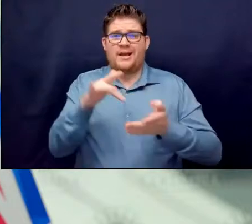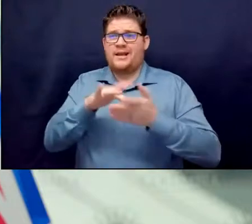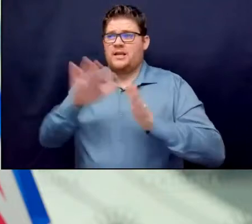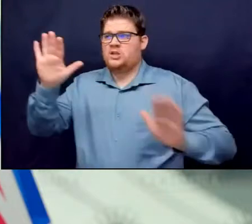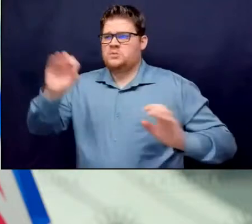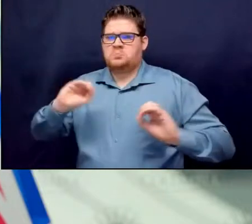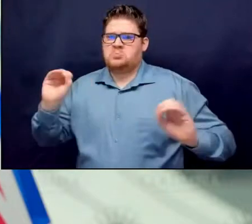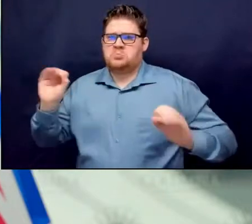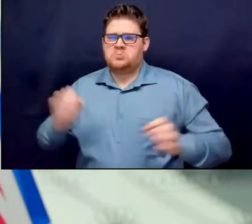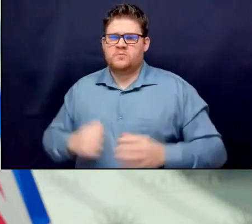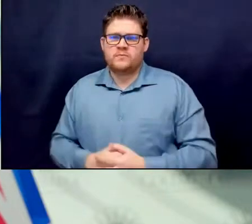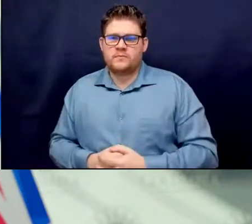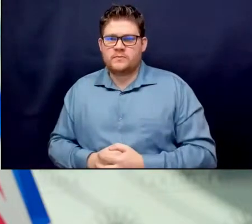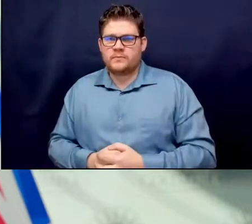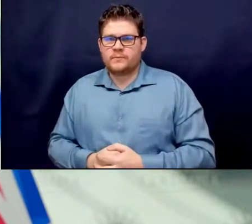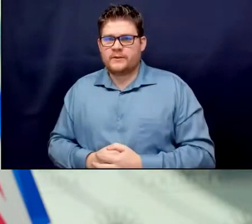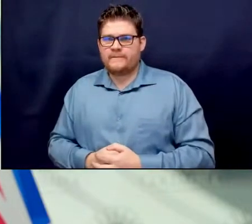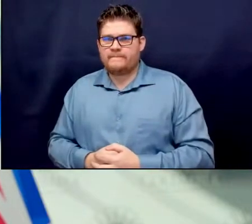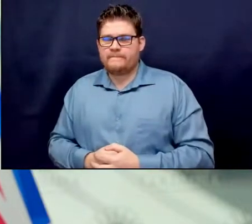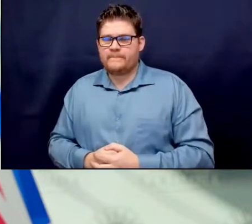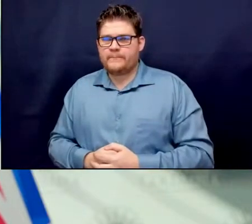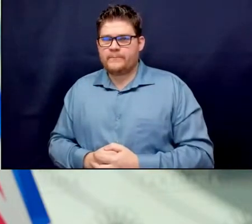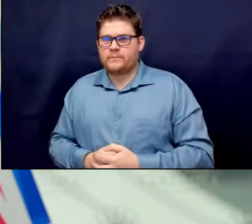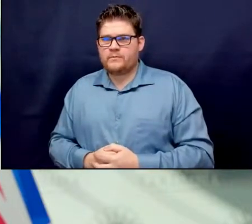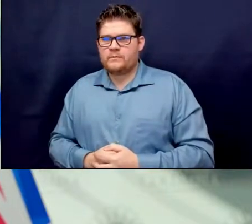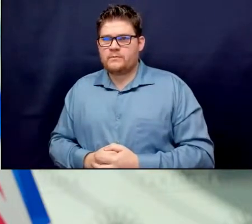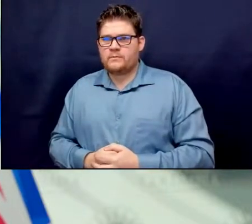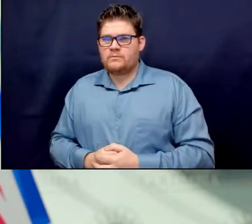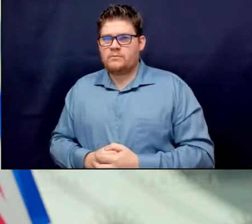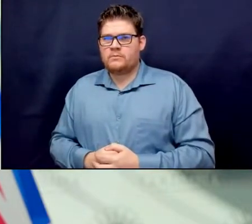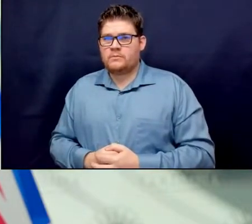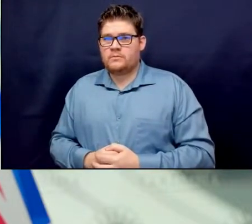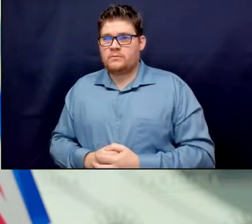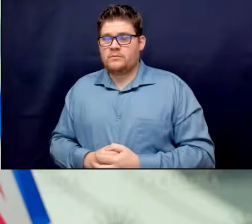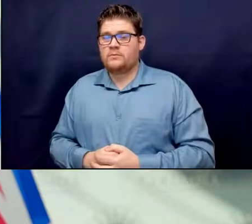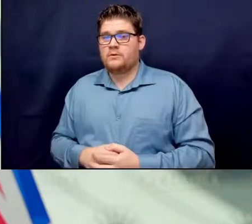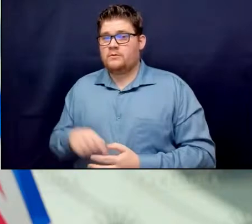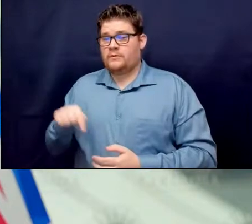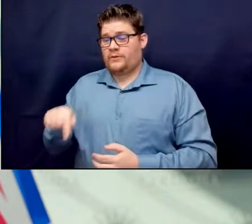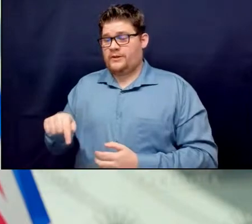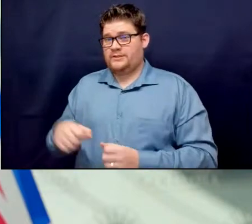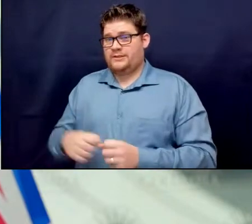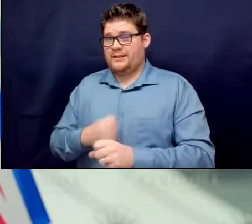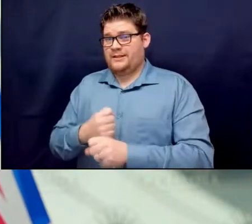Providence, Northern Health, Vancouver Coastal Health, in 2022, this year,